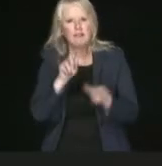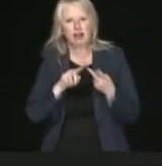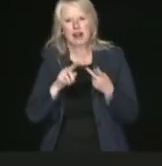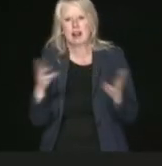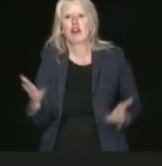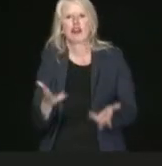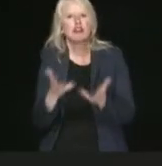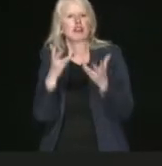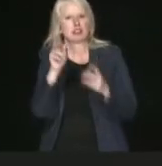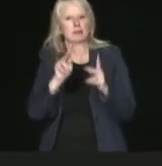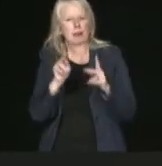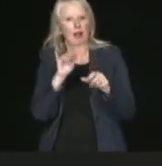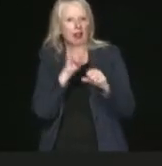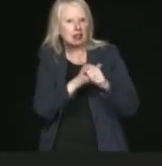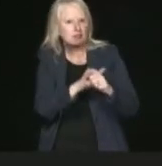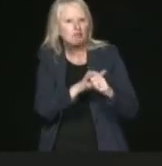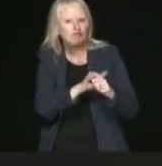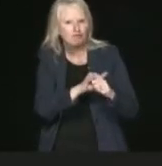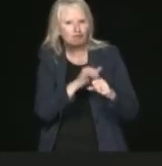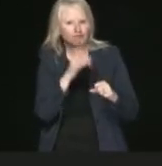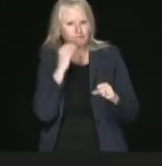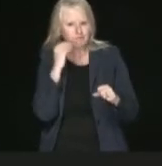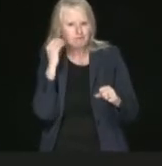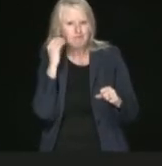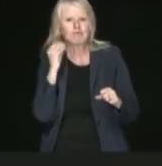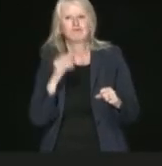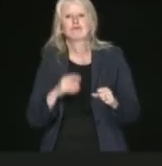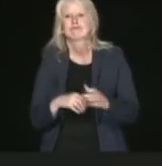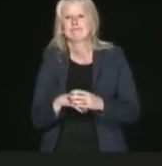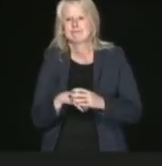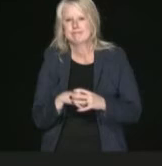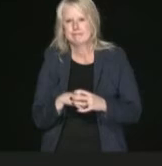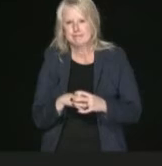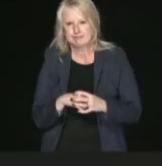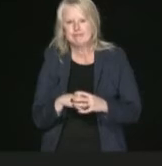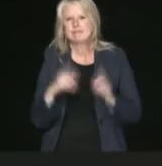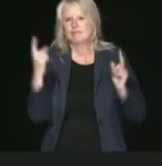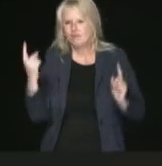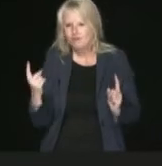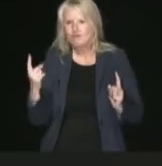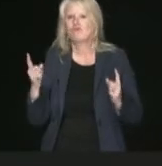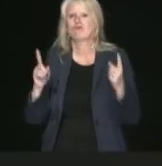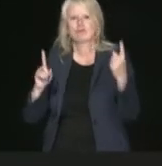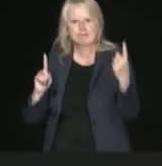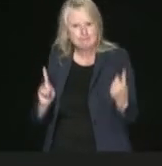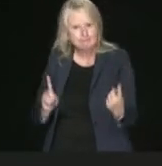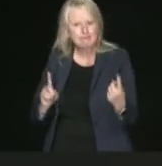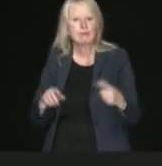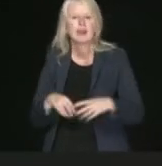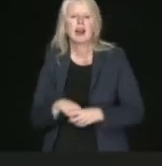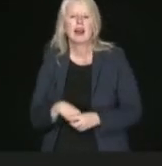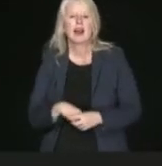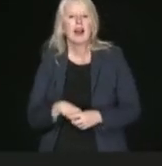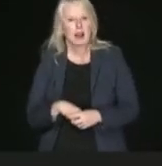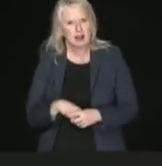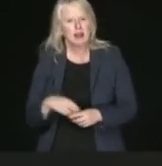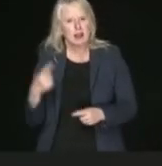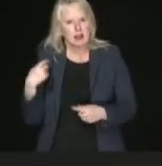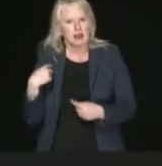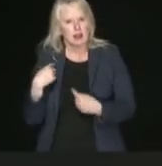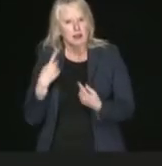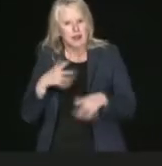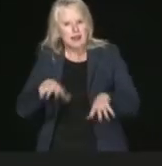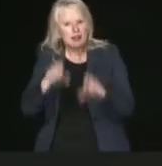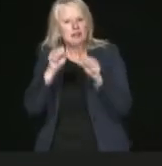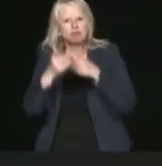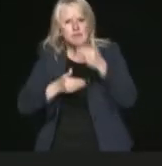people to practice social and physical distancing. We took significant